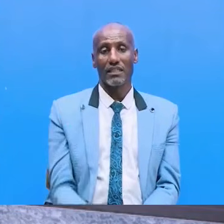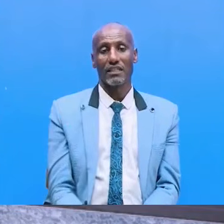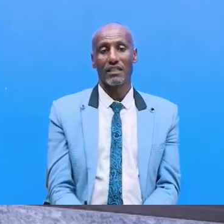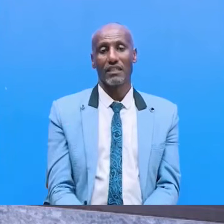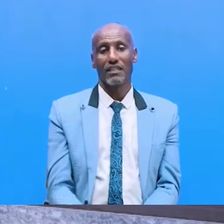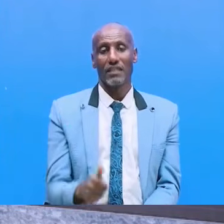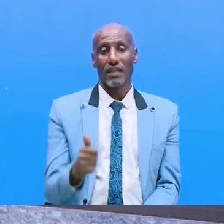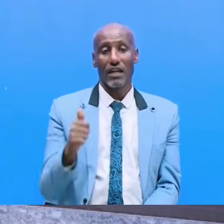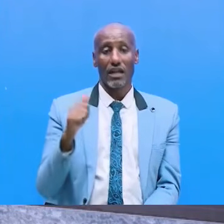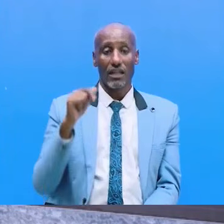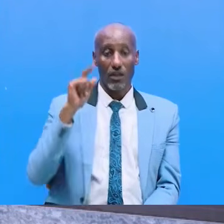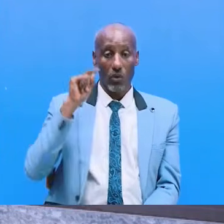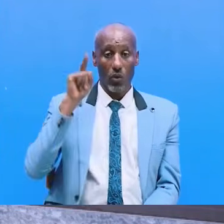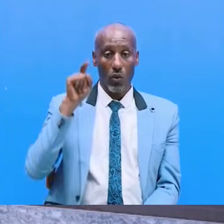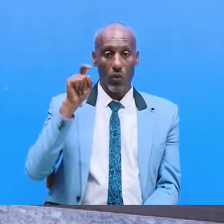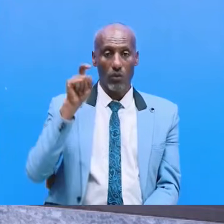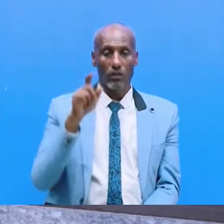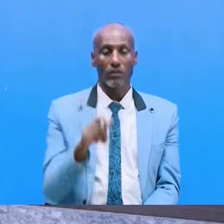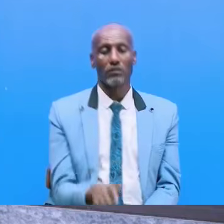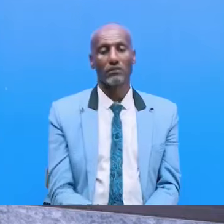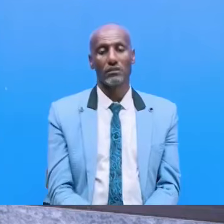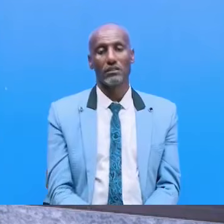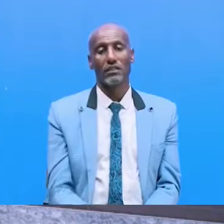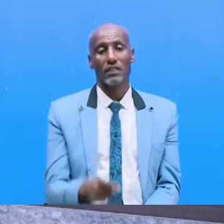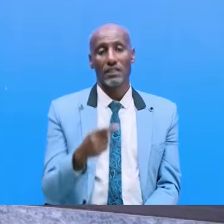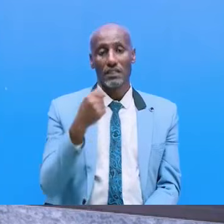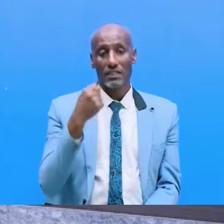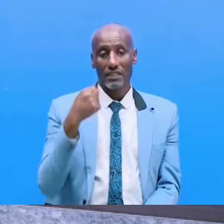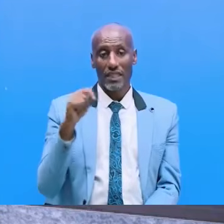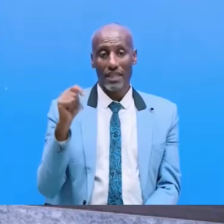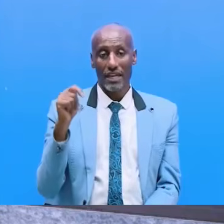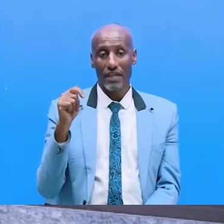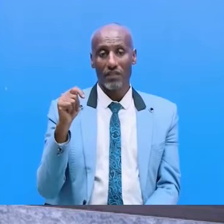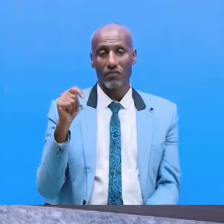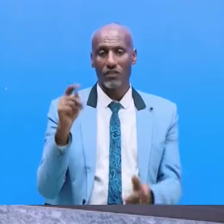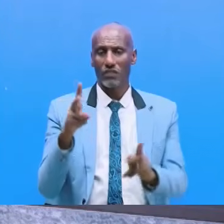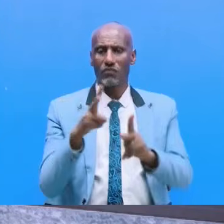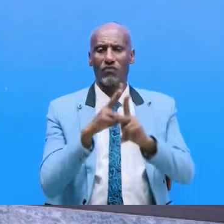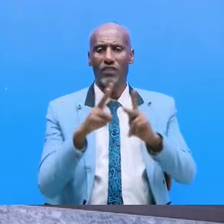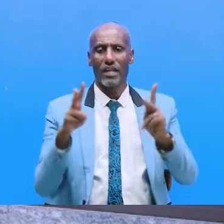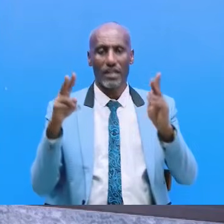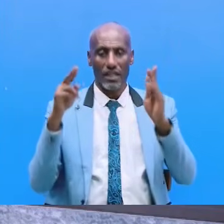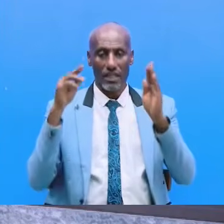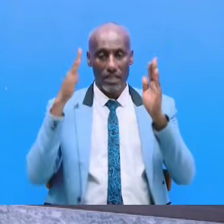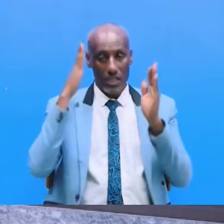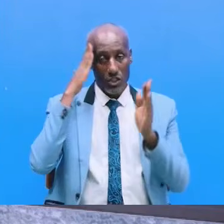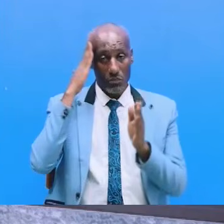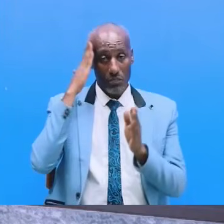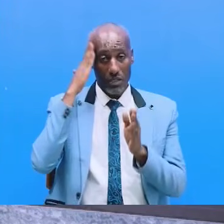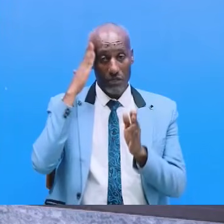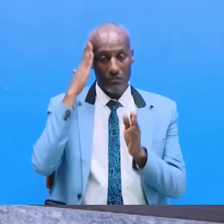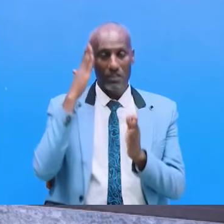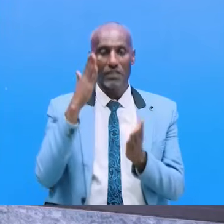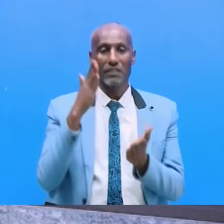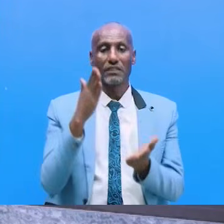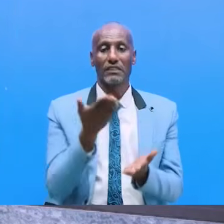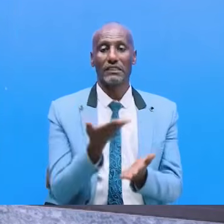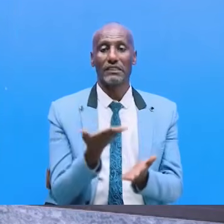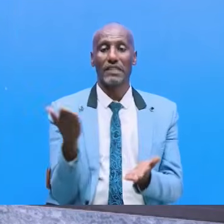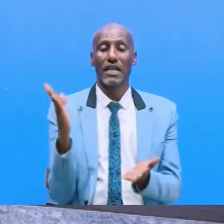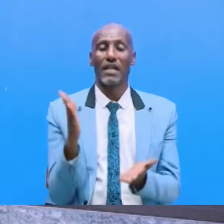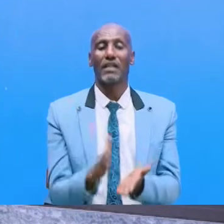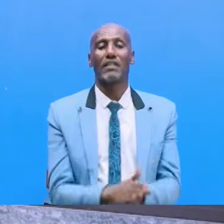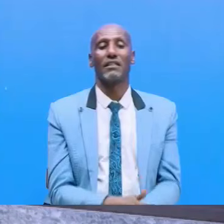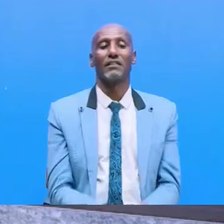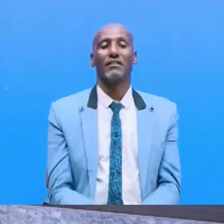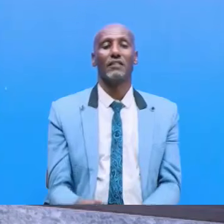And all. And also, when we come to the, with a very specific thing that you know it already. And